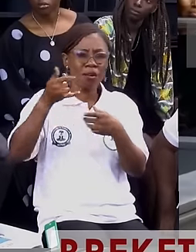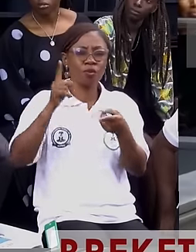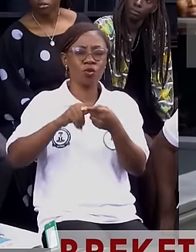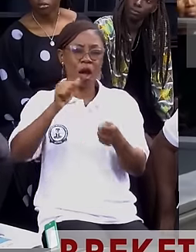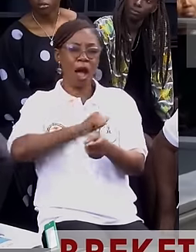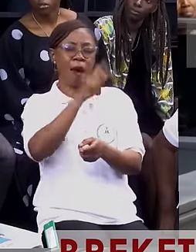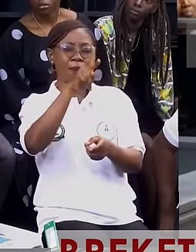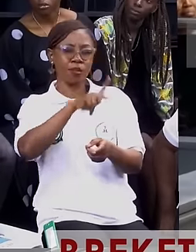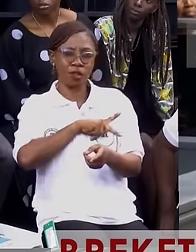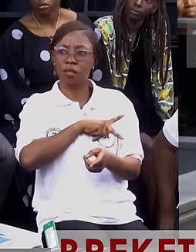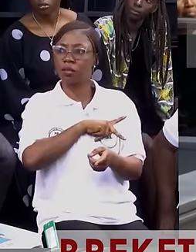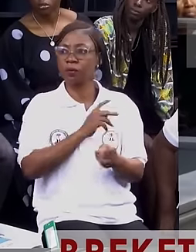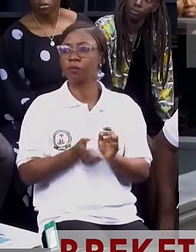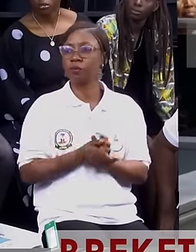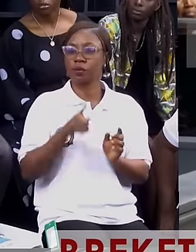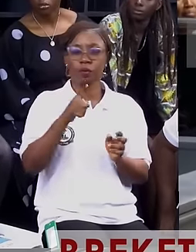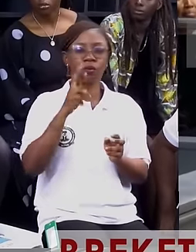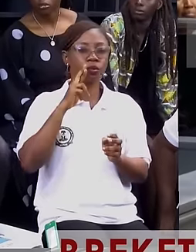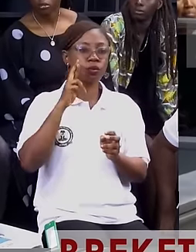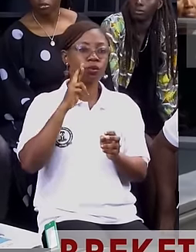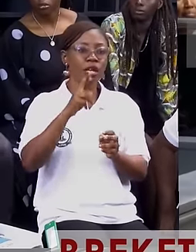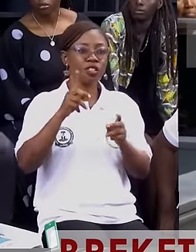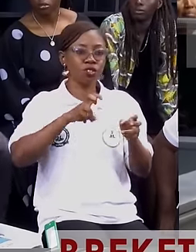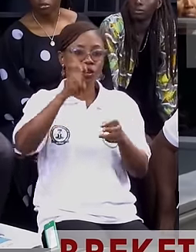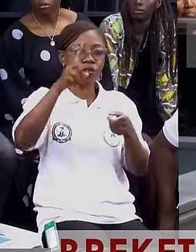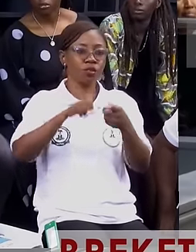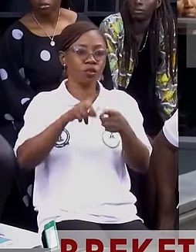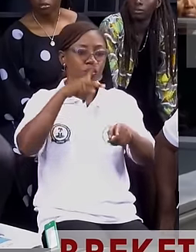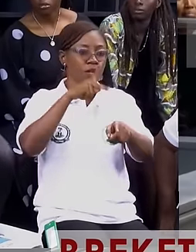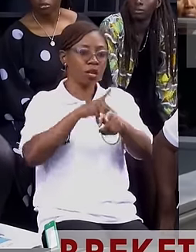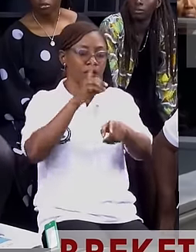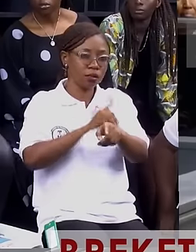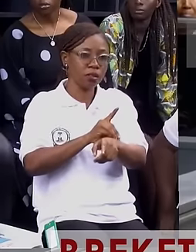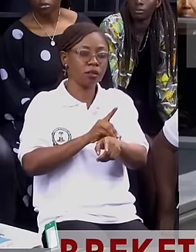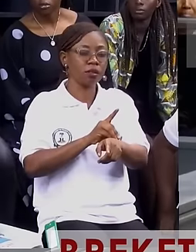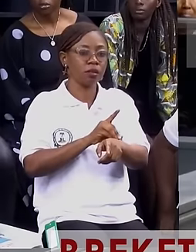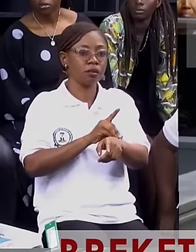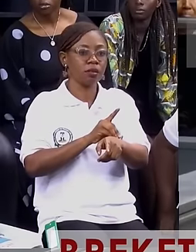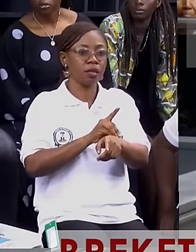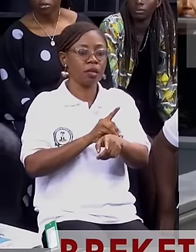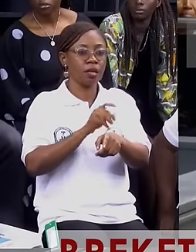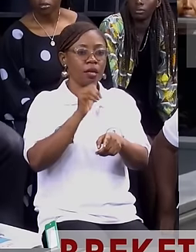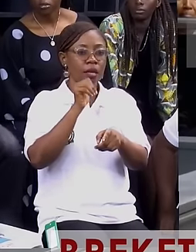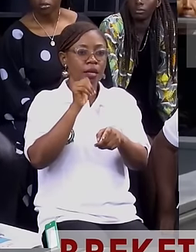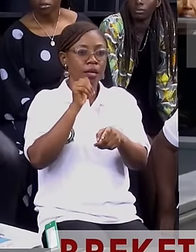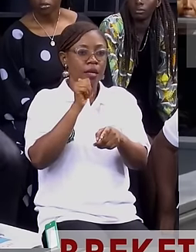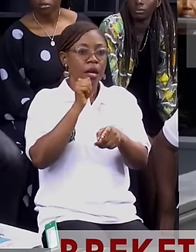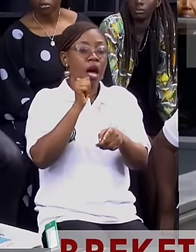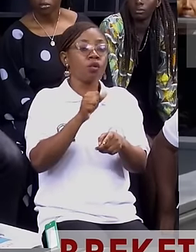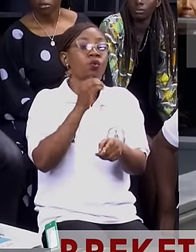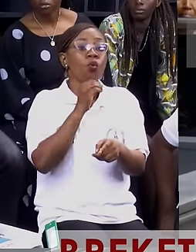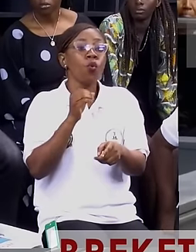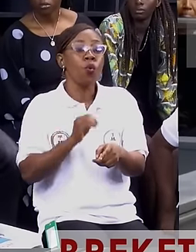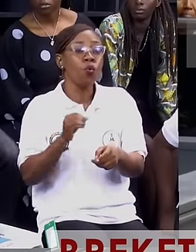him. Appreciate if you can remember, him. Sir, you were on your trip to Kaduna that there was with him. A mature woman that he carried that overpaid